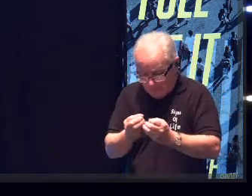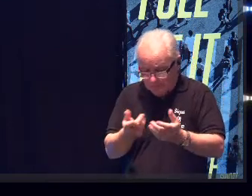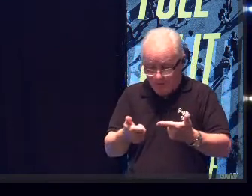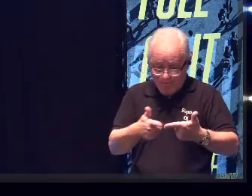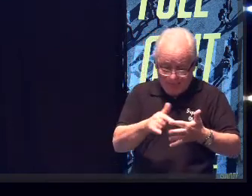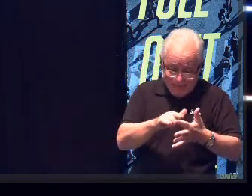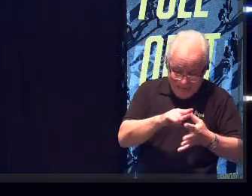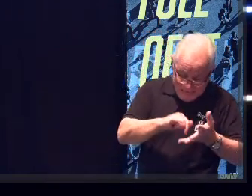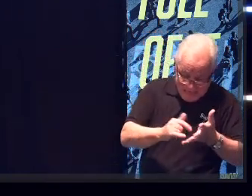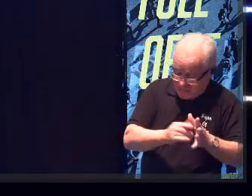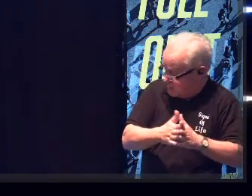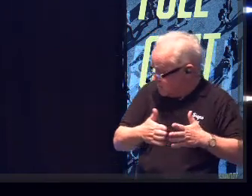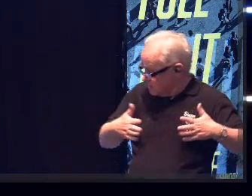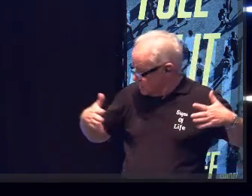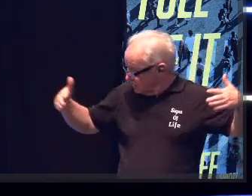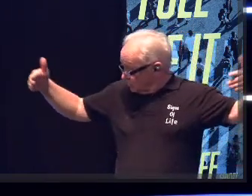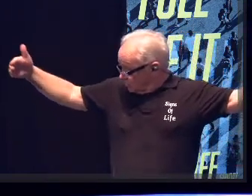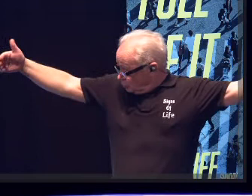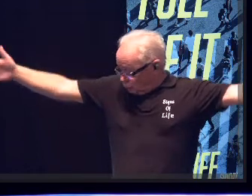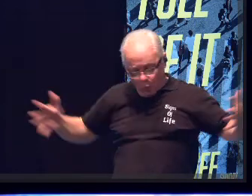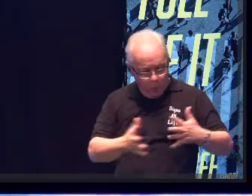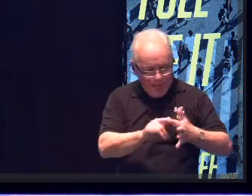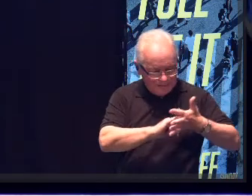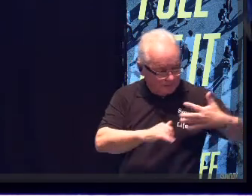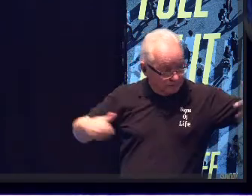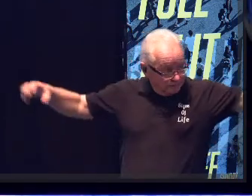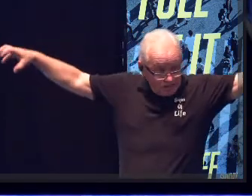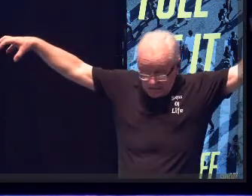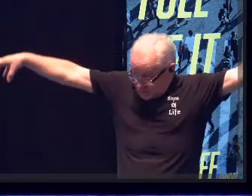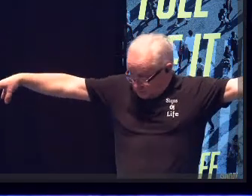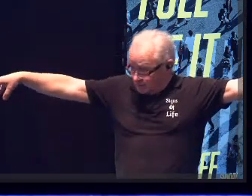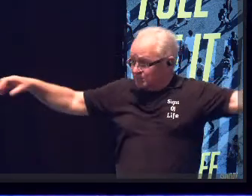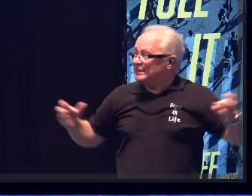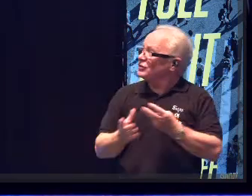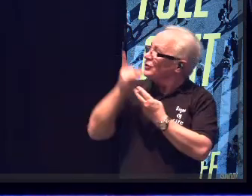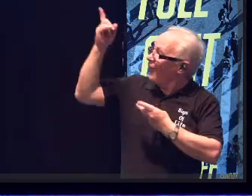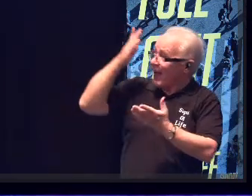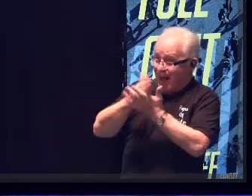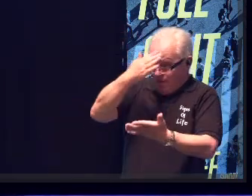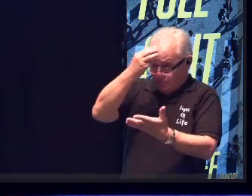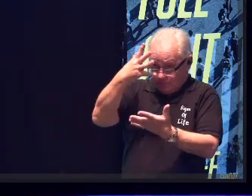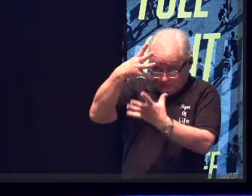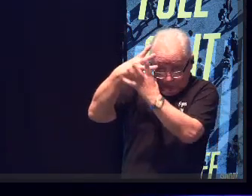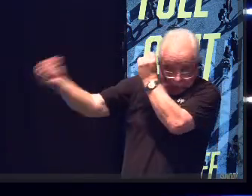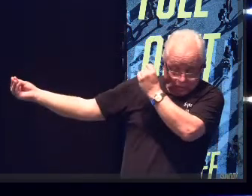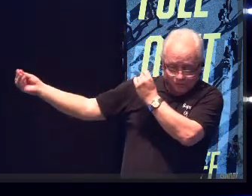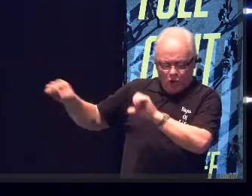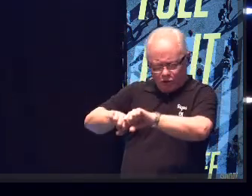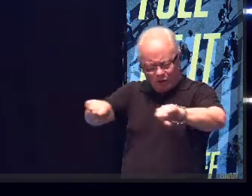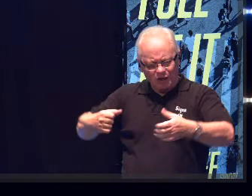east is from the west. In fact, it says God has forgotten your sin. He has